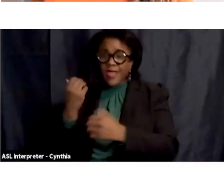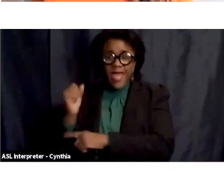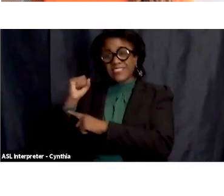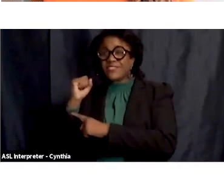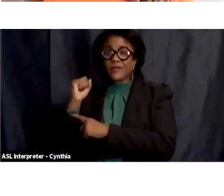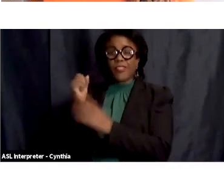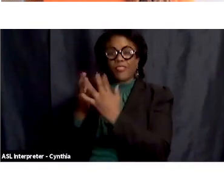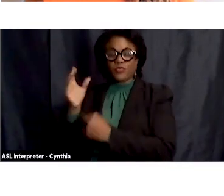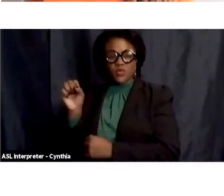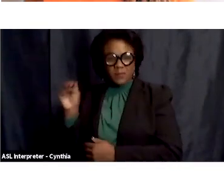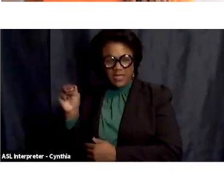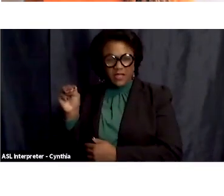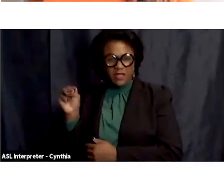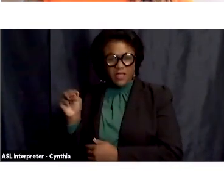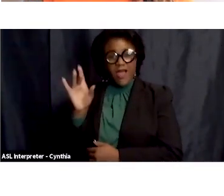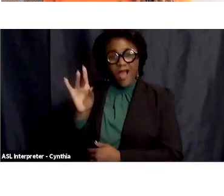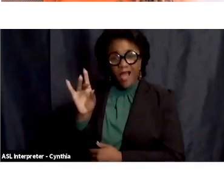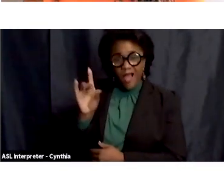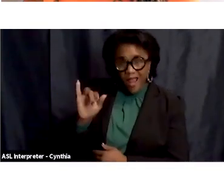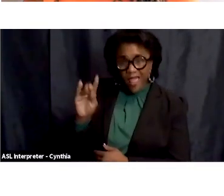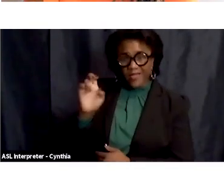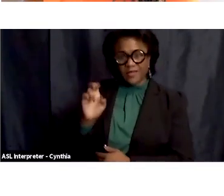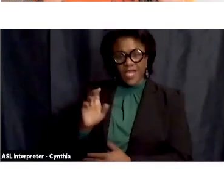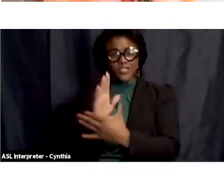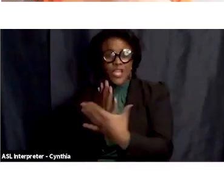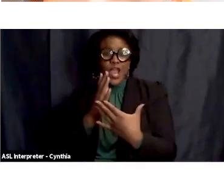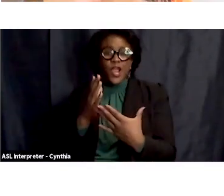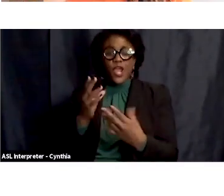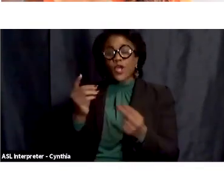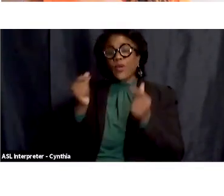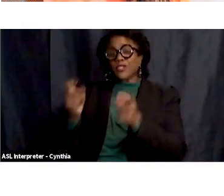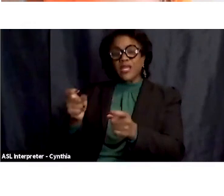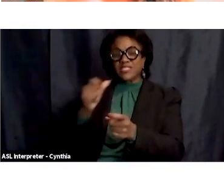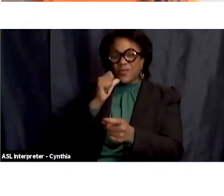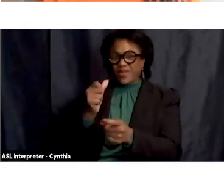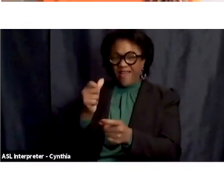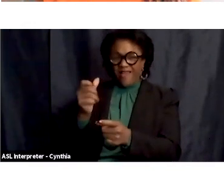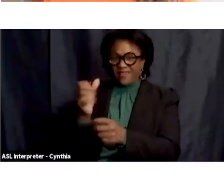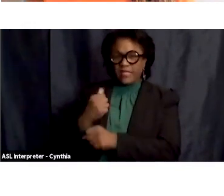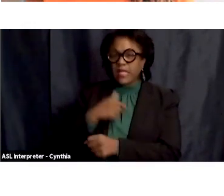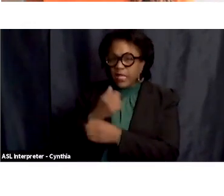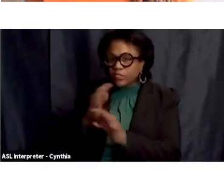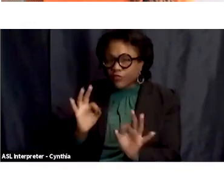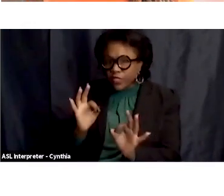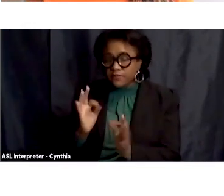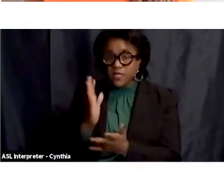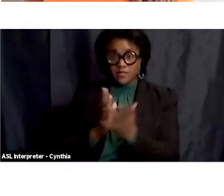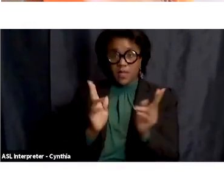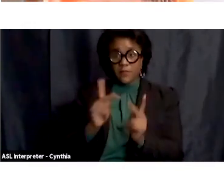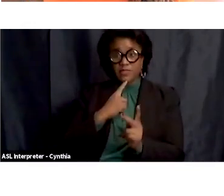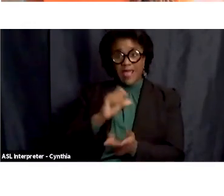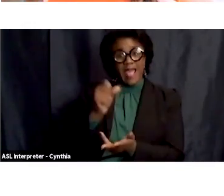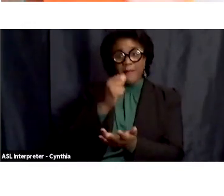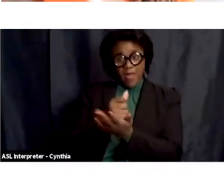A like, a share, a quick donation will not get us free. And I know that some folks were saying amen, and some folks were saying, you